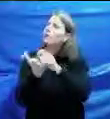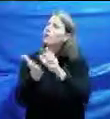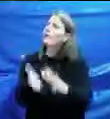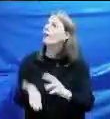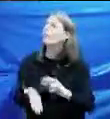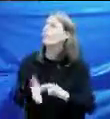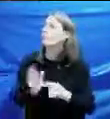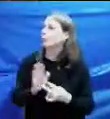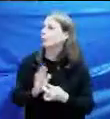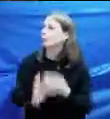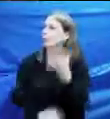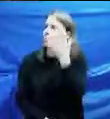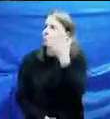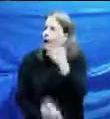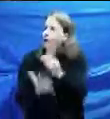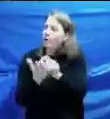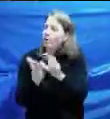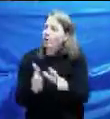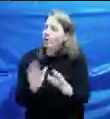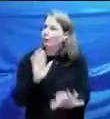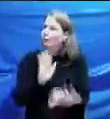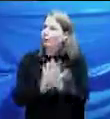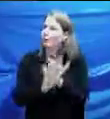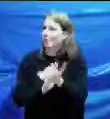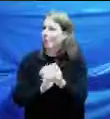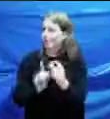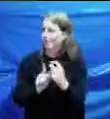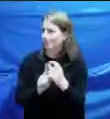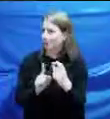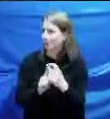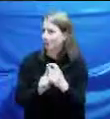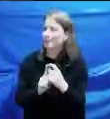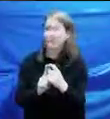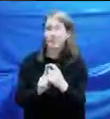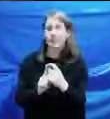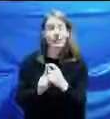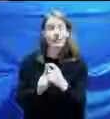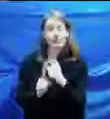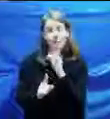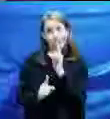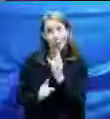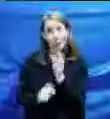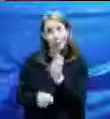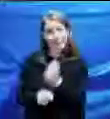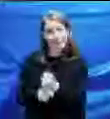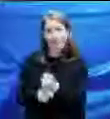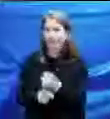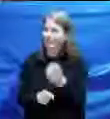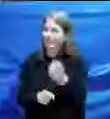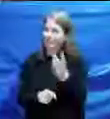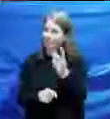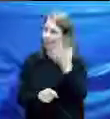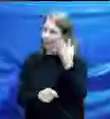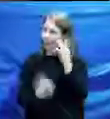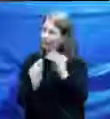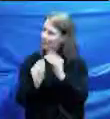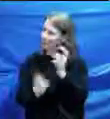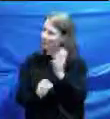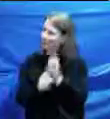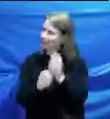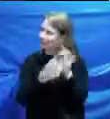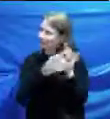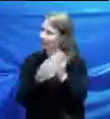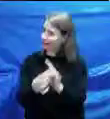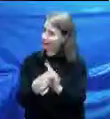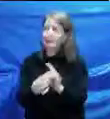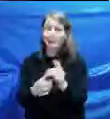their heads as readers, right? To not just make the sort of easy connection, but to make the deep connection